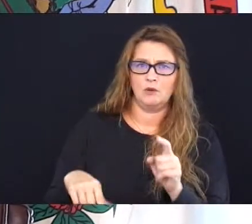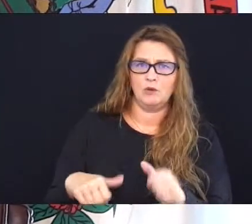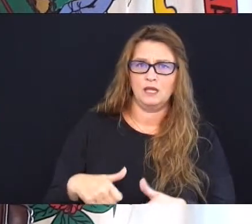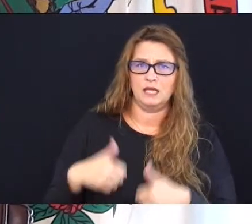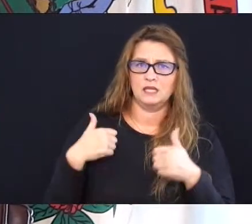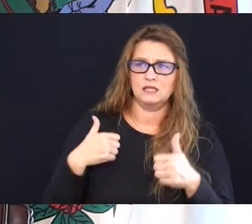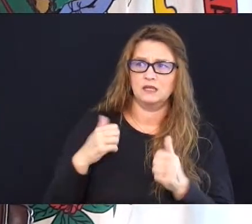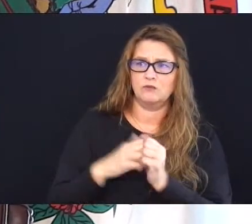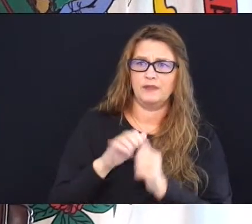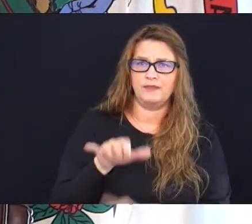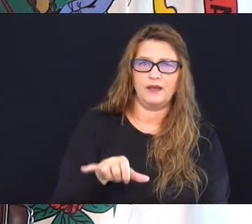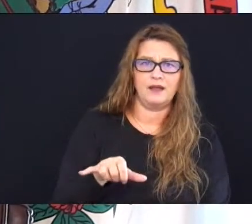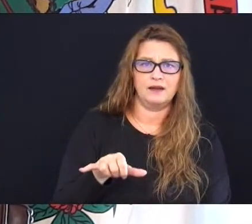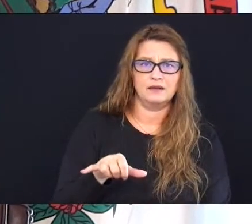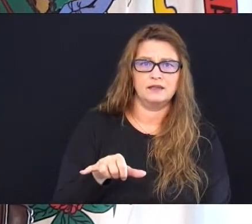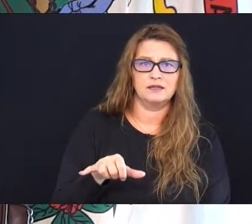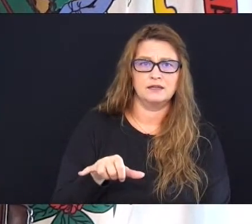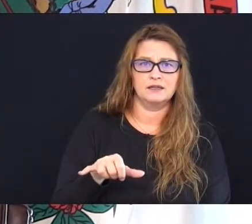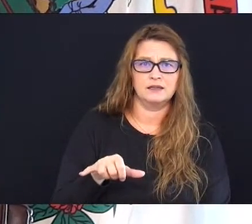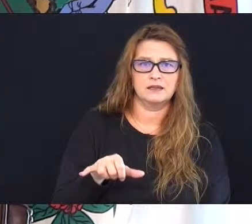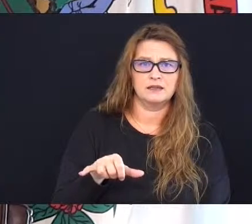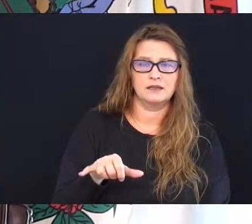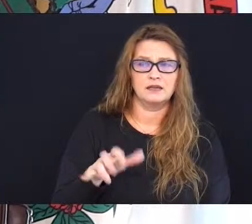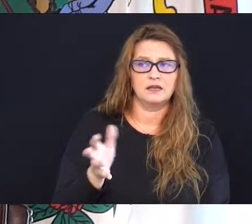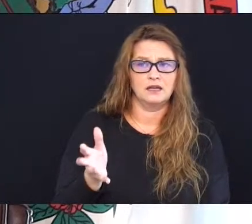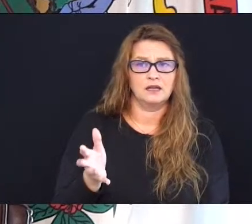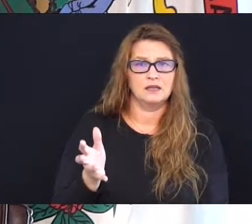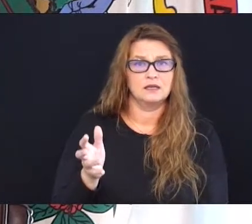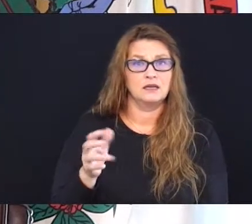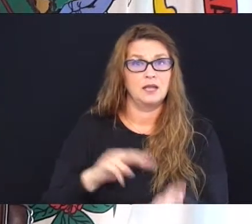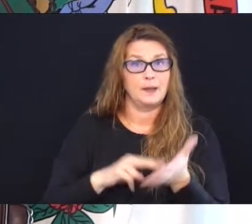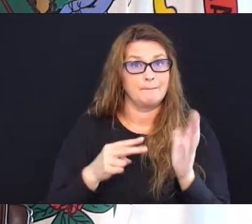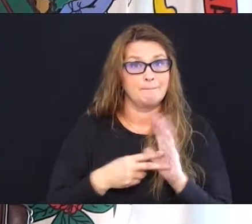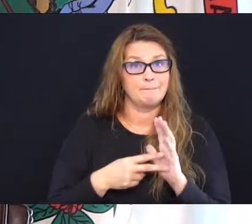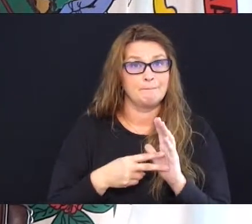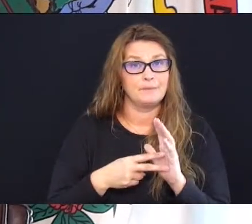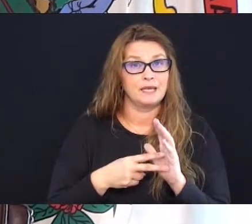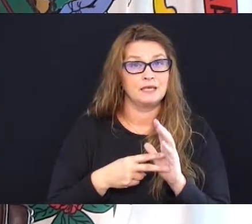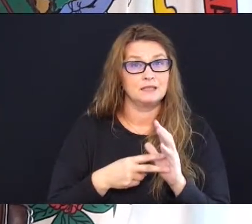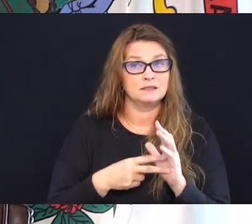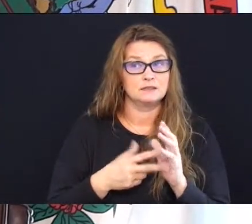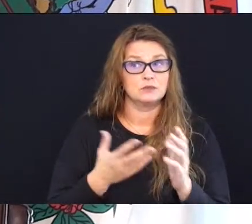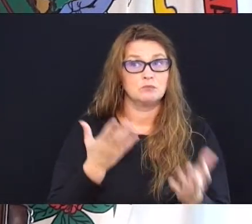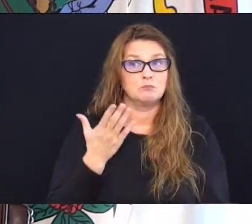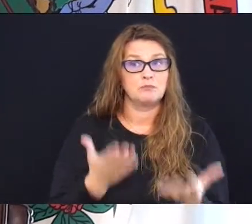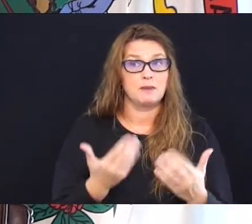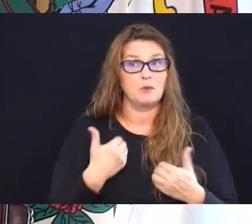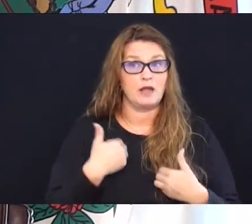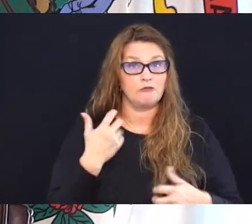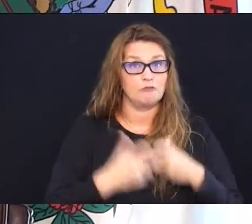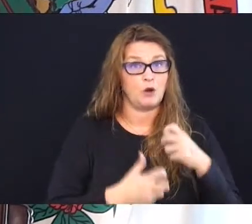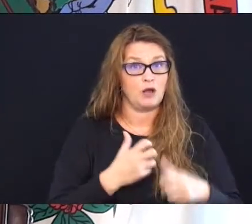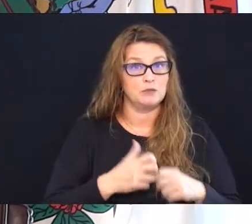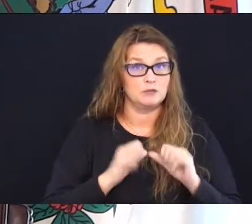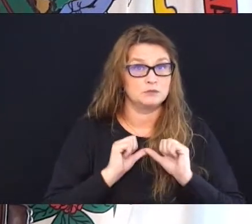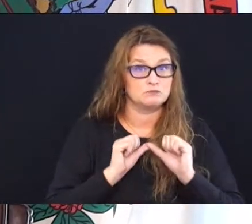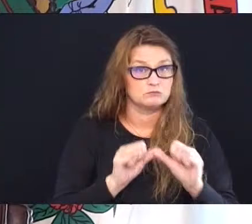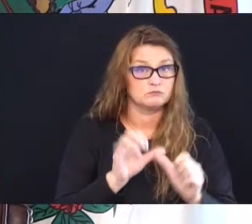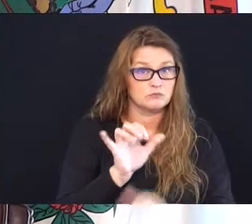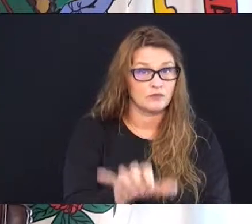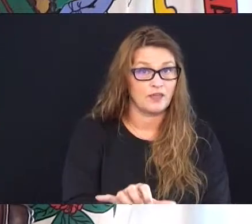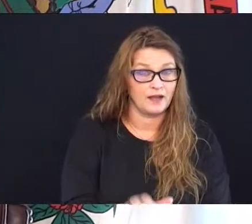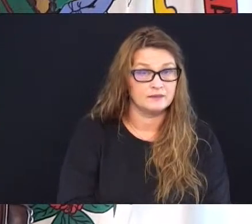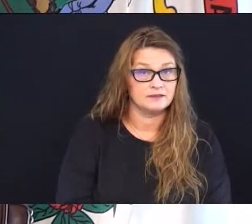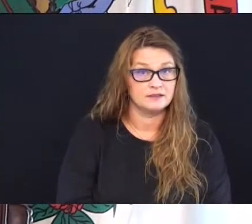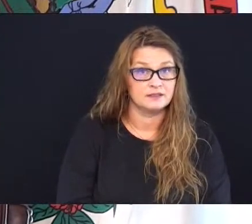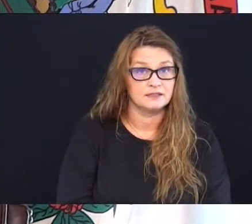that way. And not only can we not make it going that way, maybe there's problems with going that way.